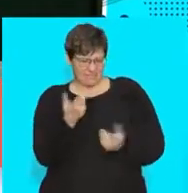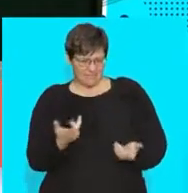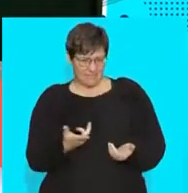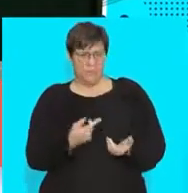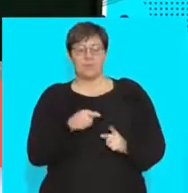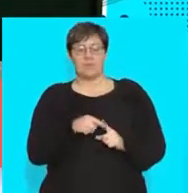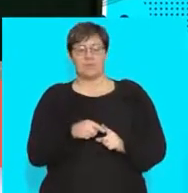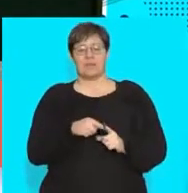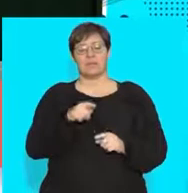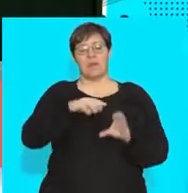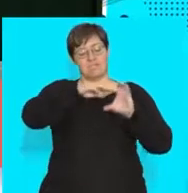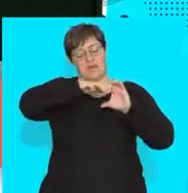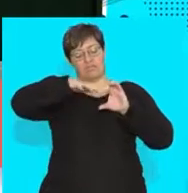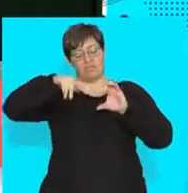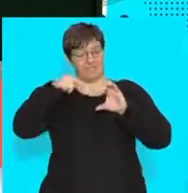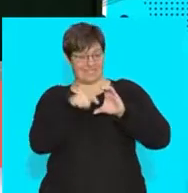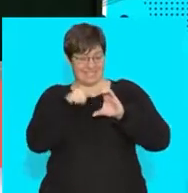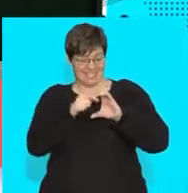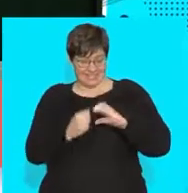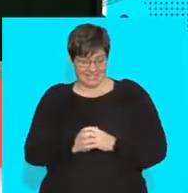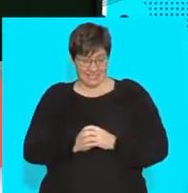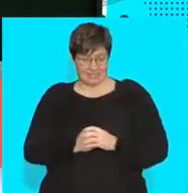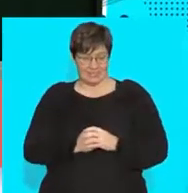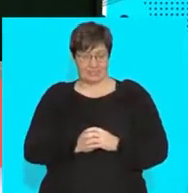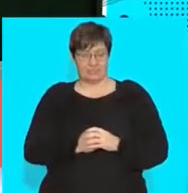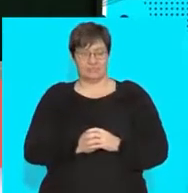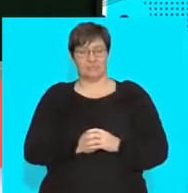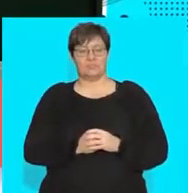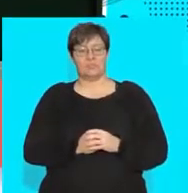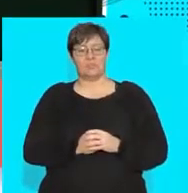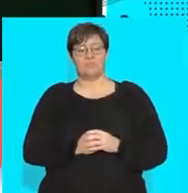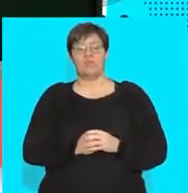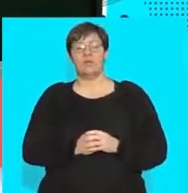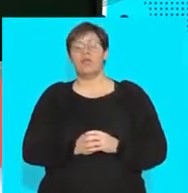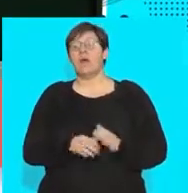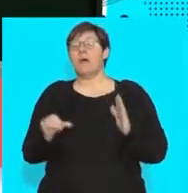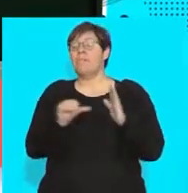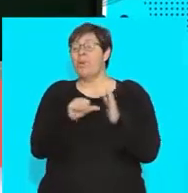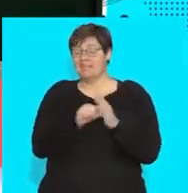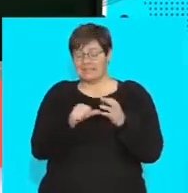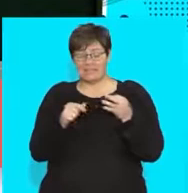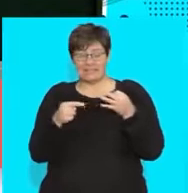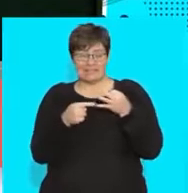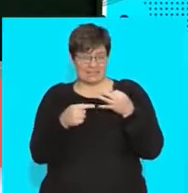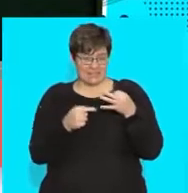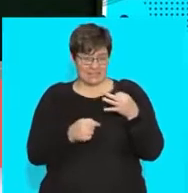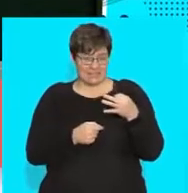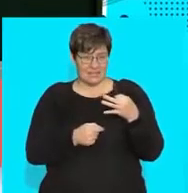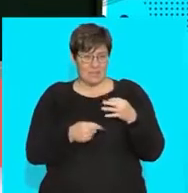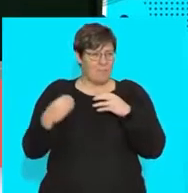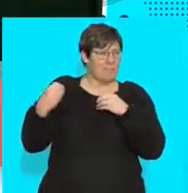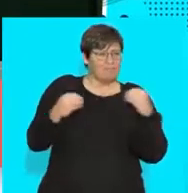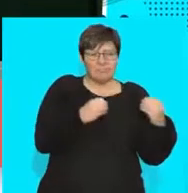powerhouse was our mitochondrion. Then a very important organelles that mostly